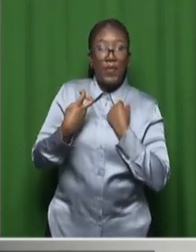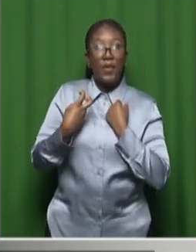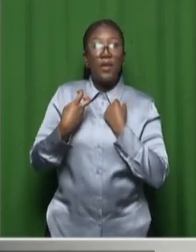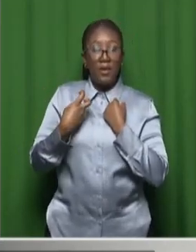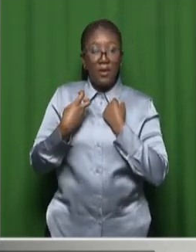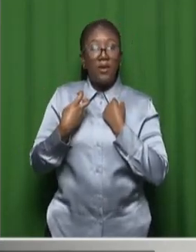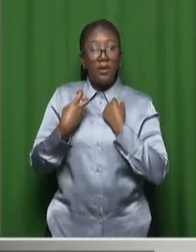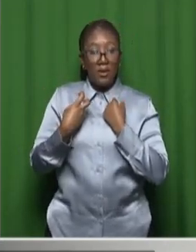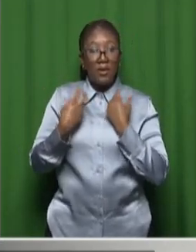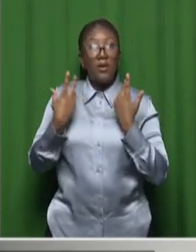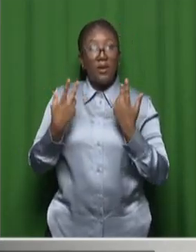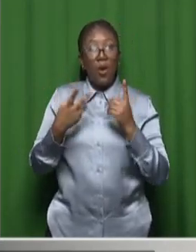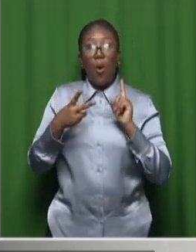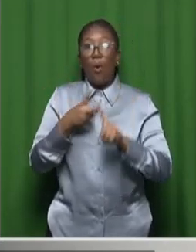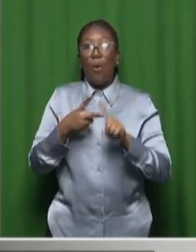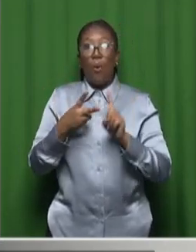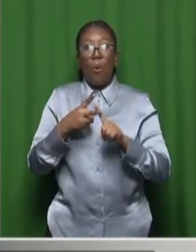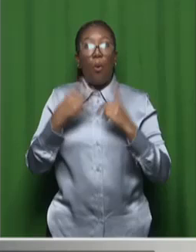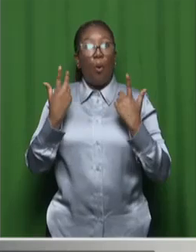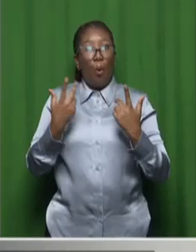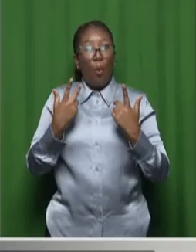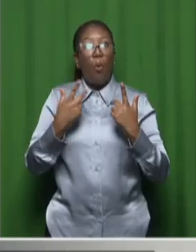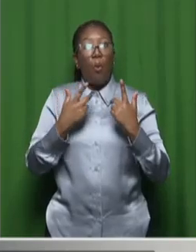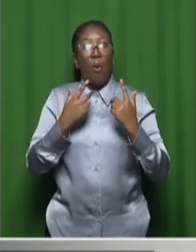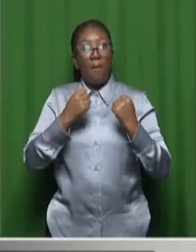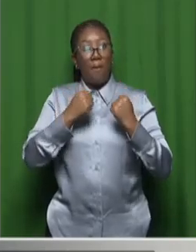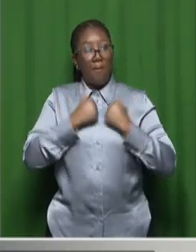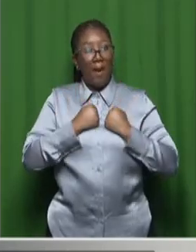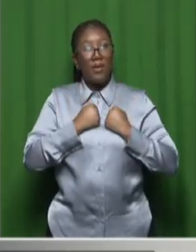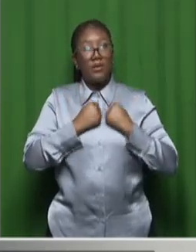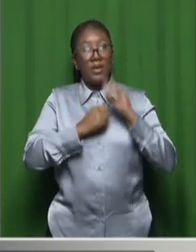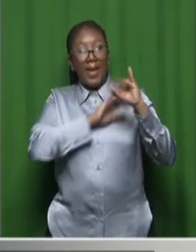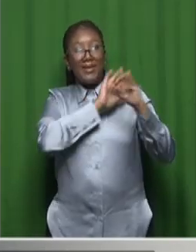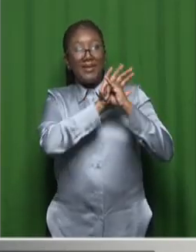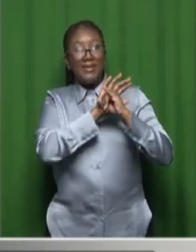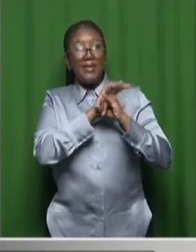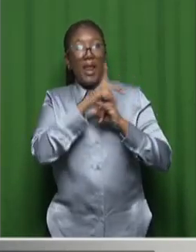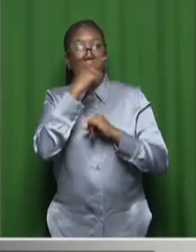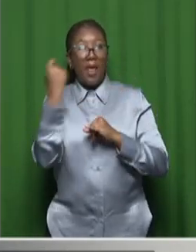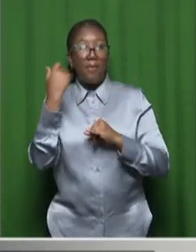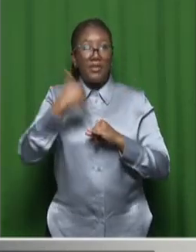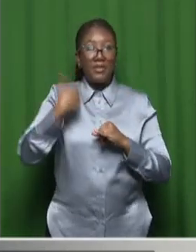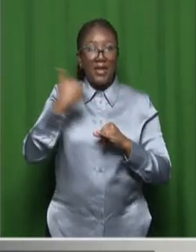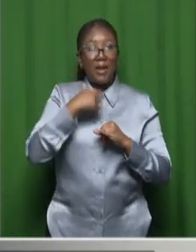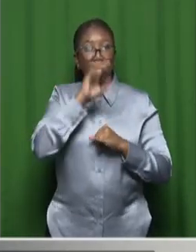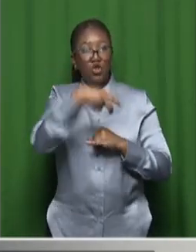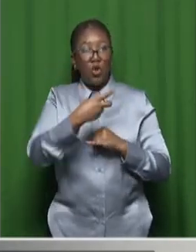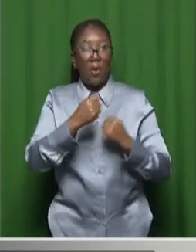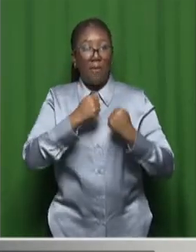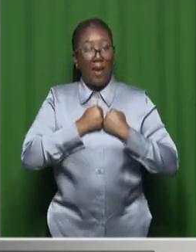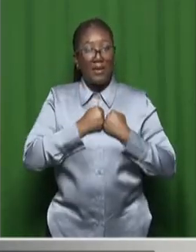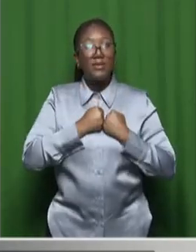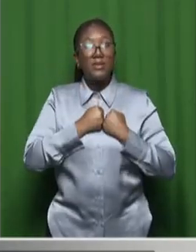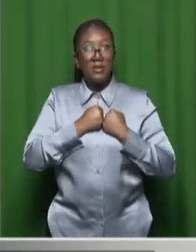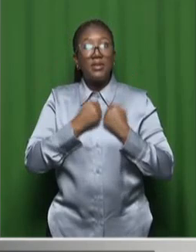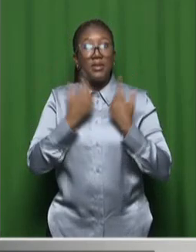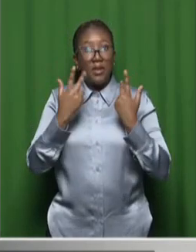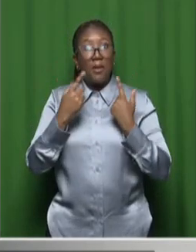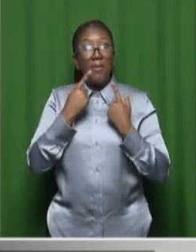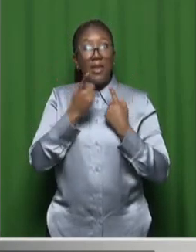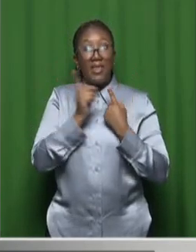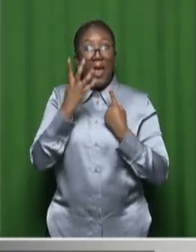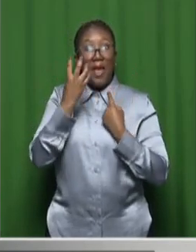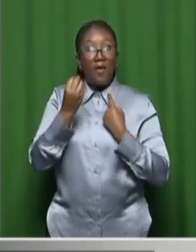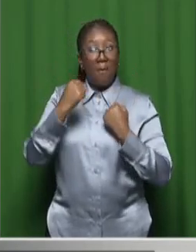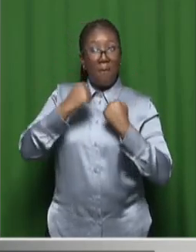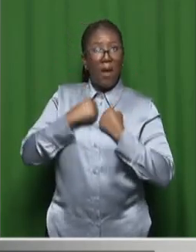call identity theft, because remember, if there's a data breach, all the information they actually have,